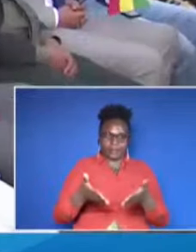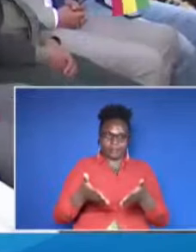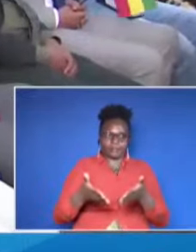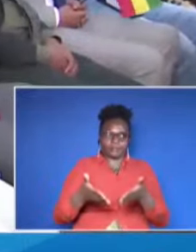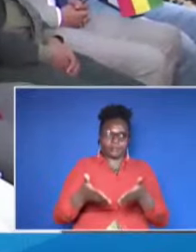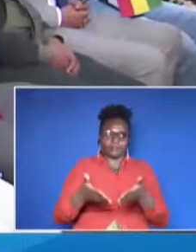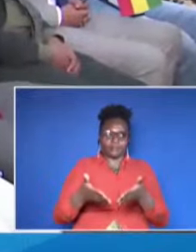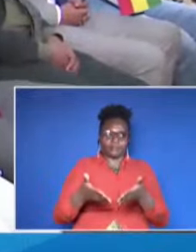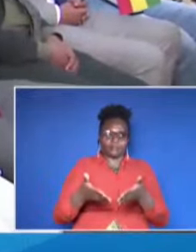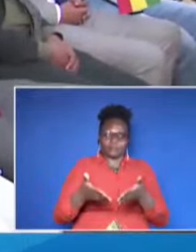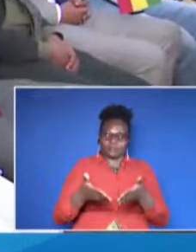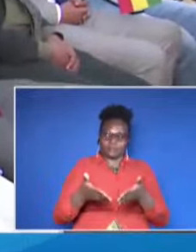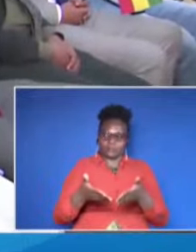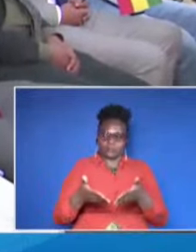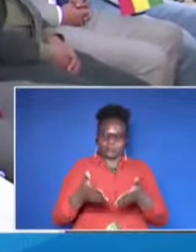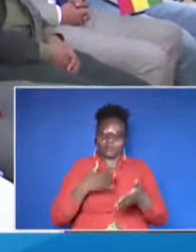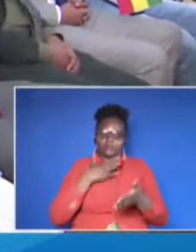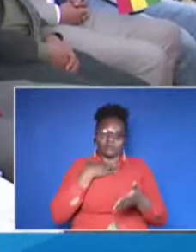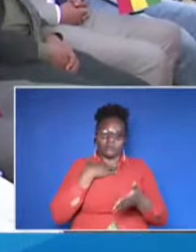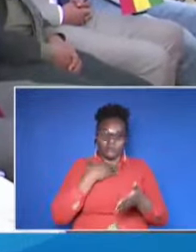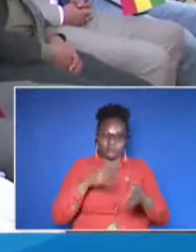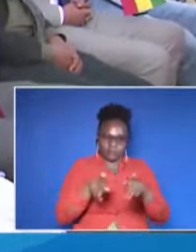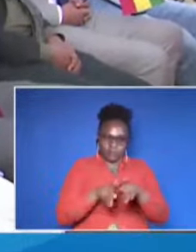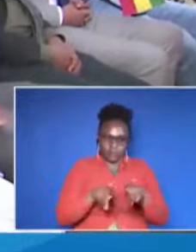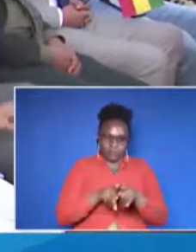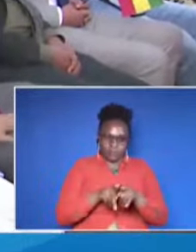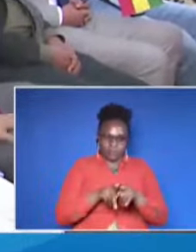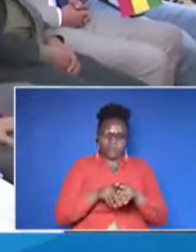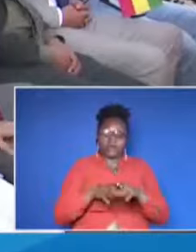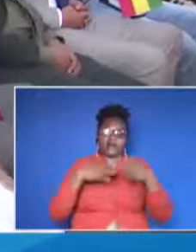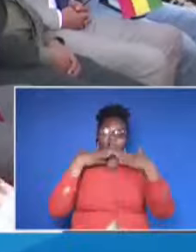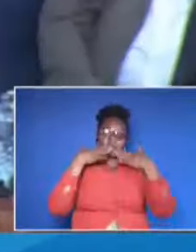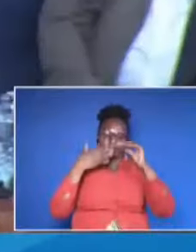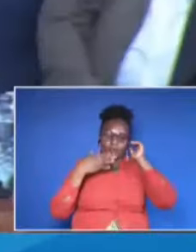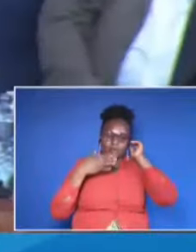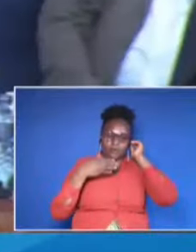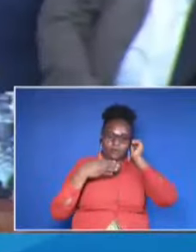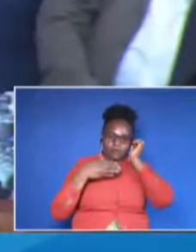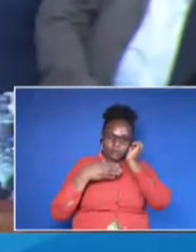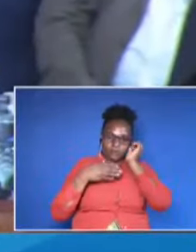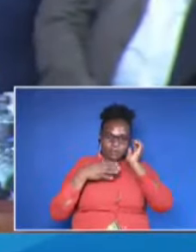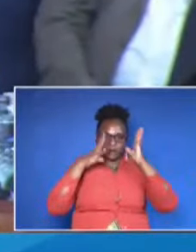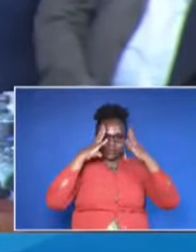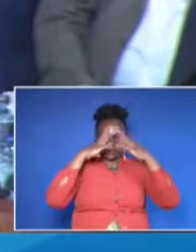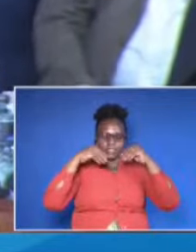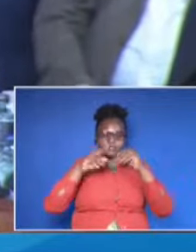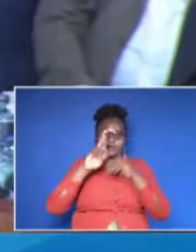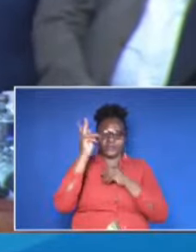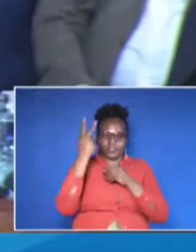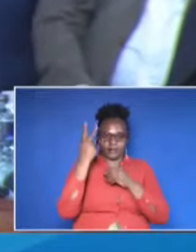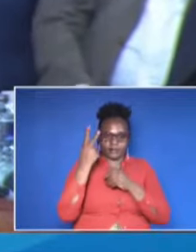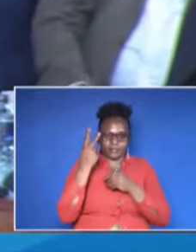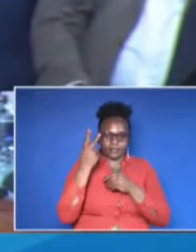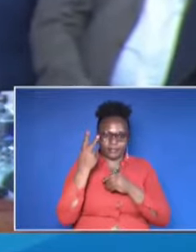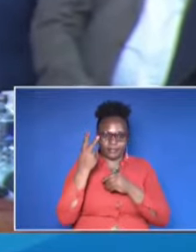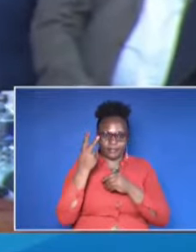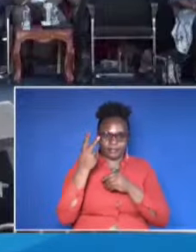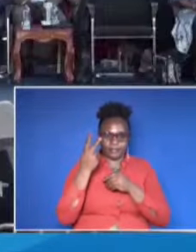us and I want to also apprciate the president of the Republic of